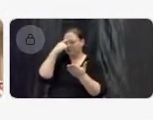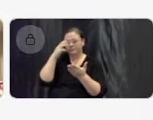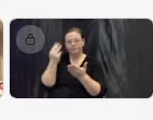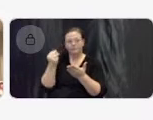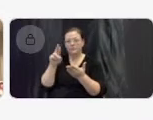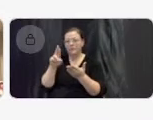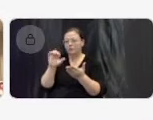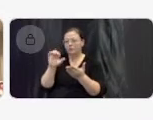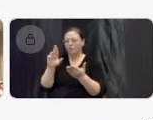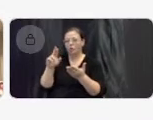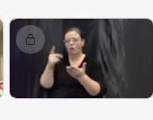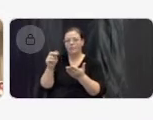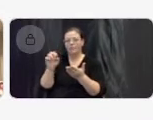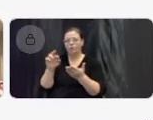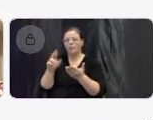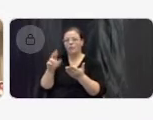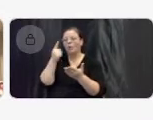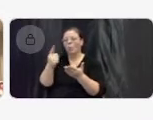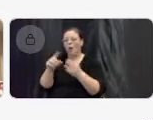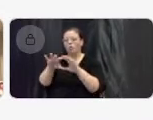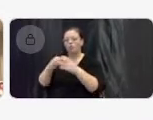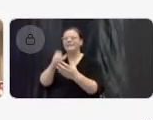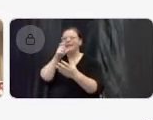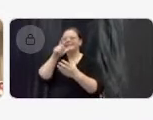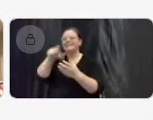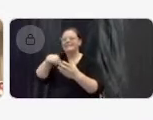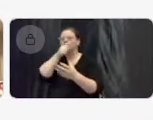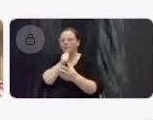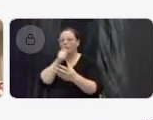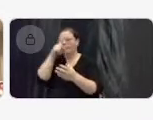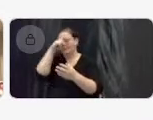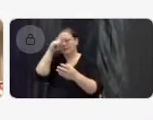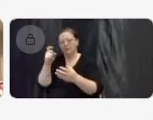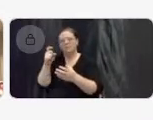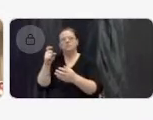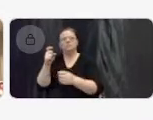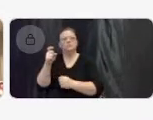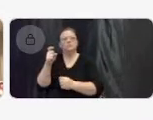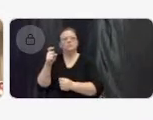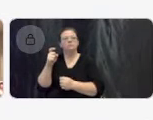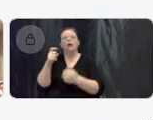the one party that should not suffer because there's